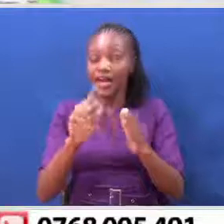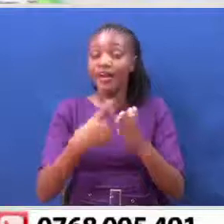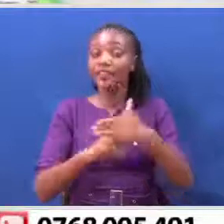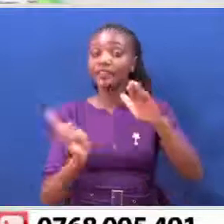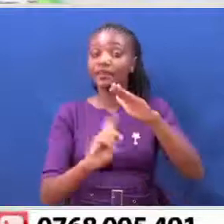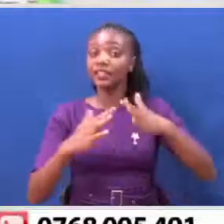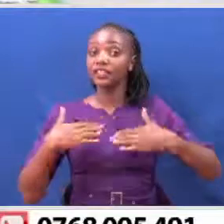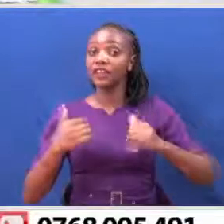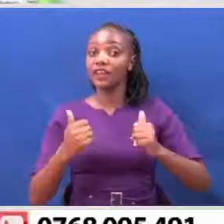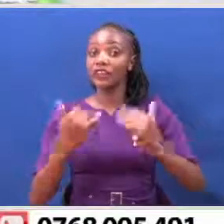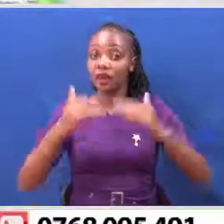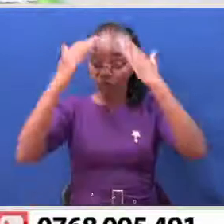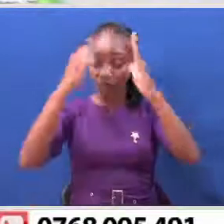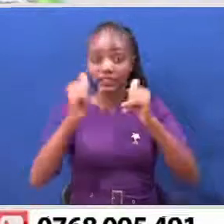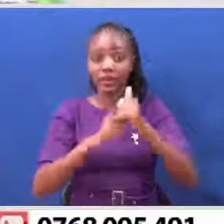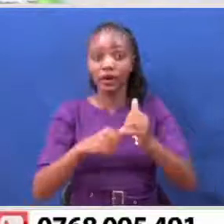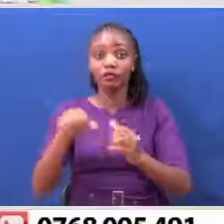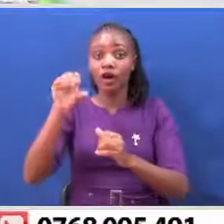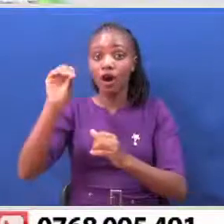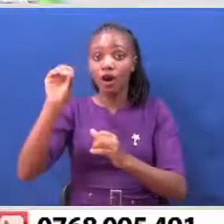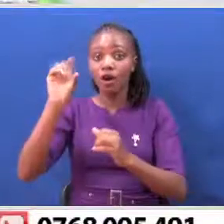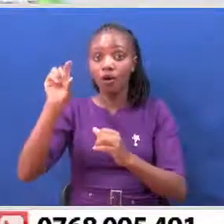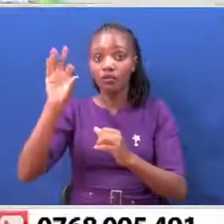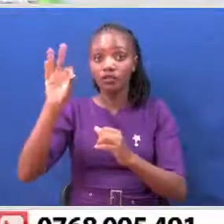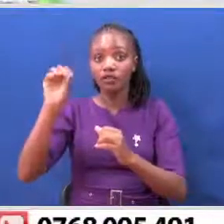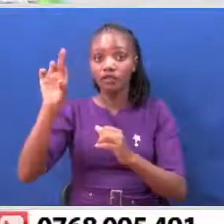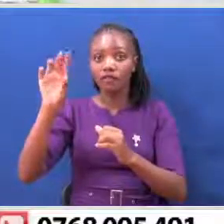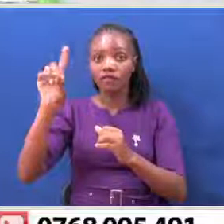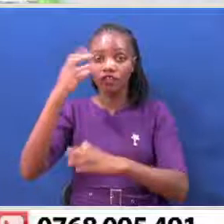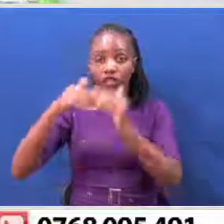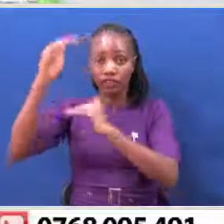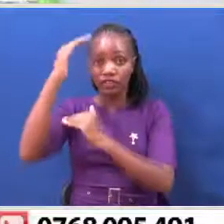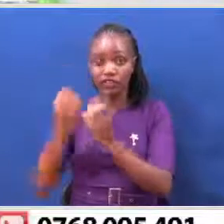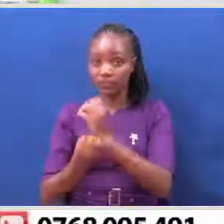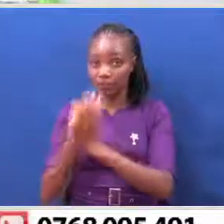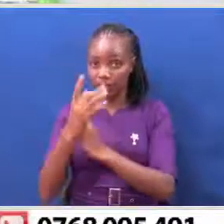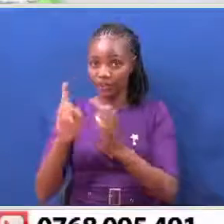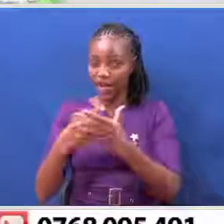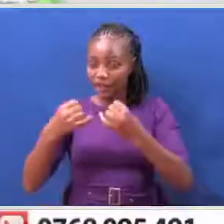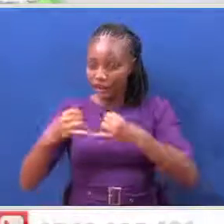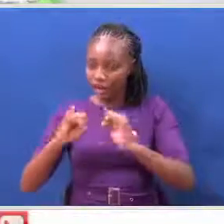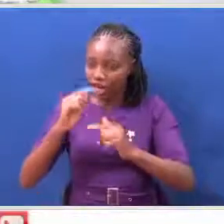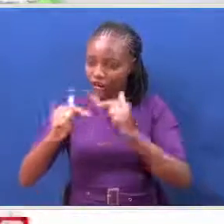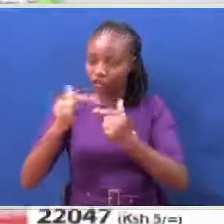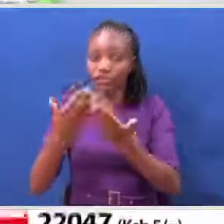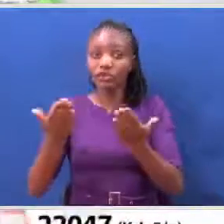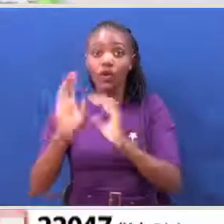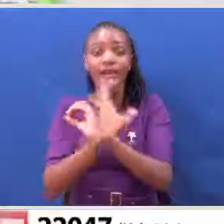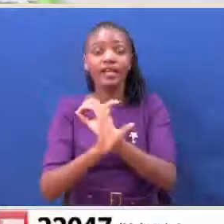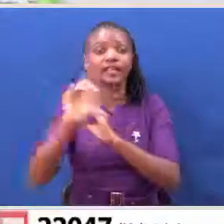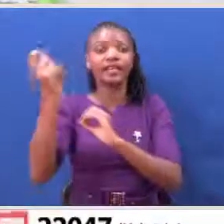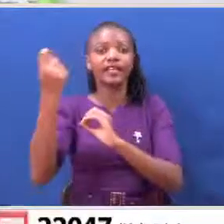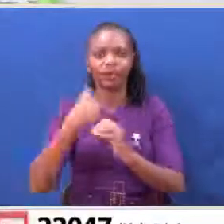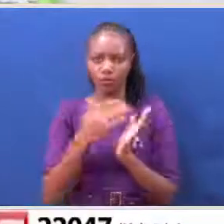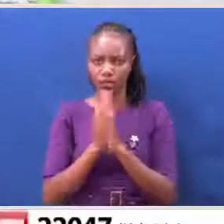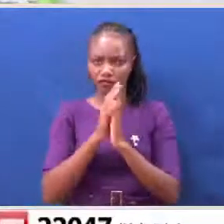The Ministry of Health is considering Oxford University's AstraZeneca, whose trials are being conducted in the country. Mwangi